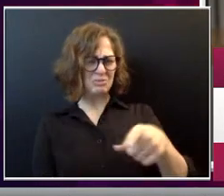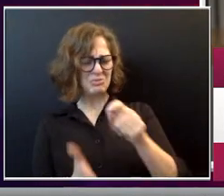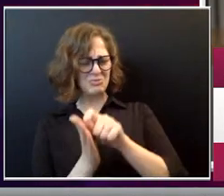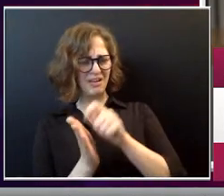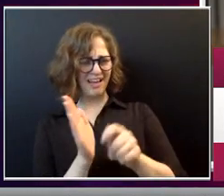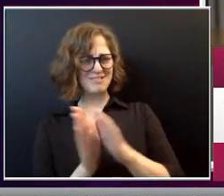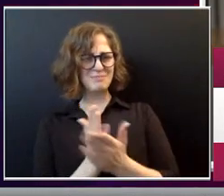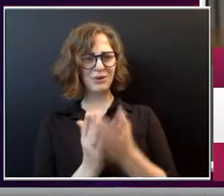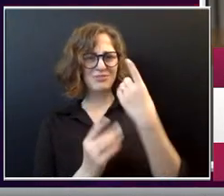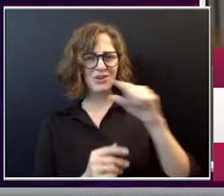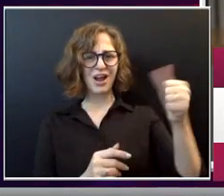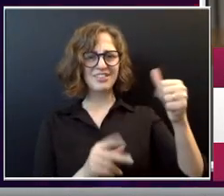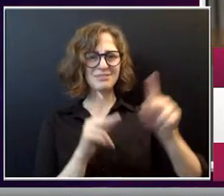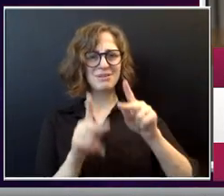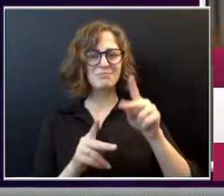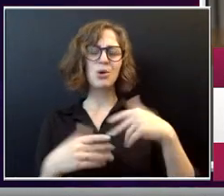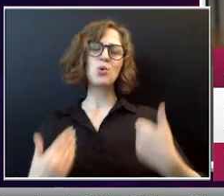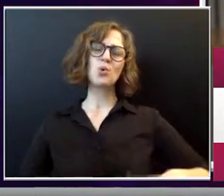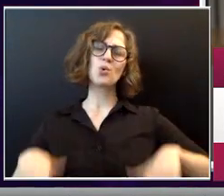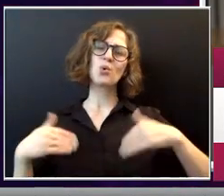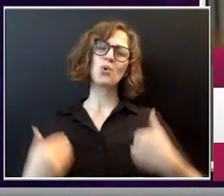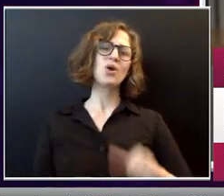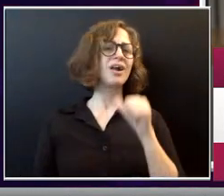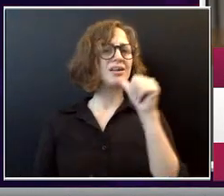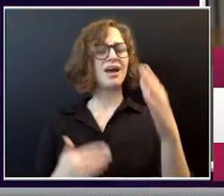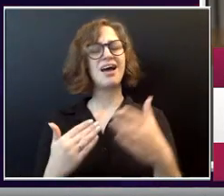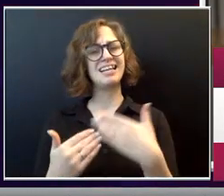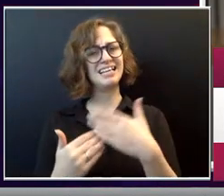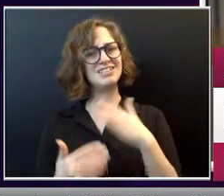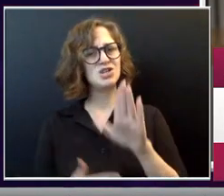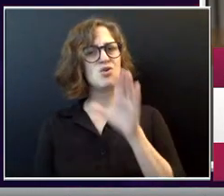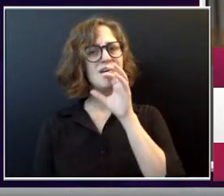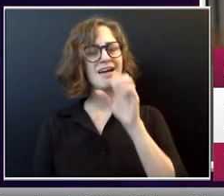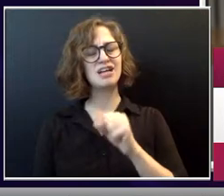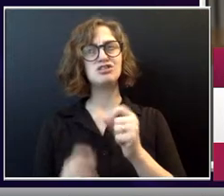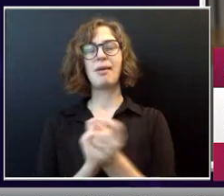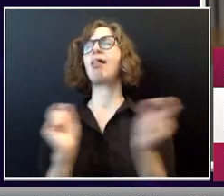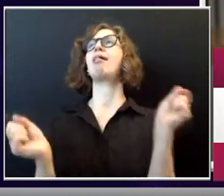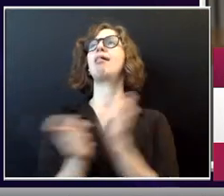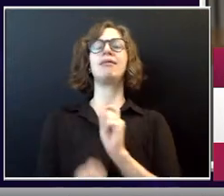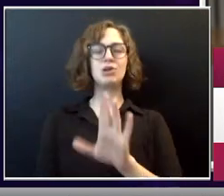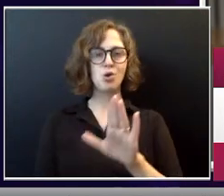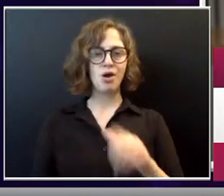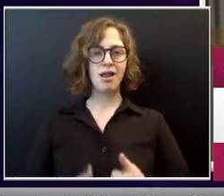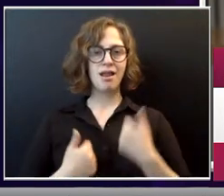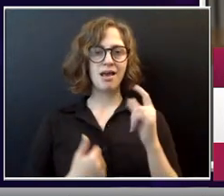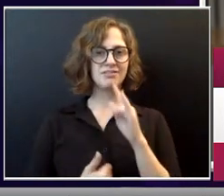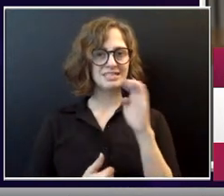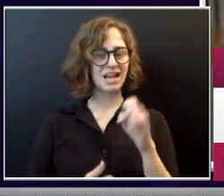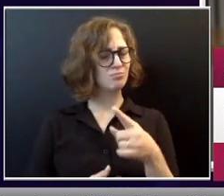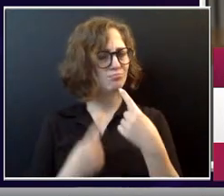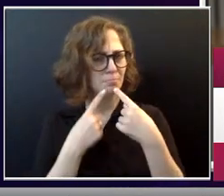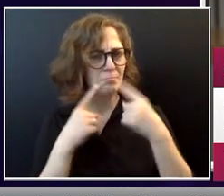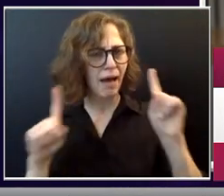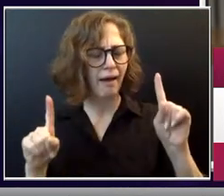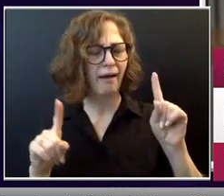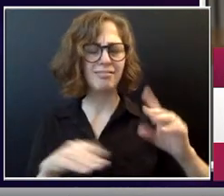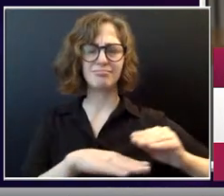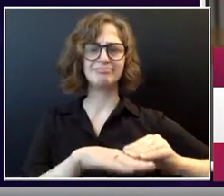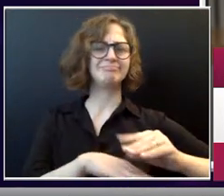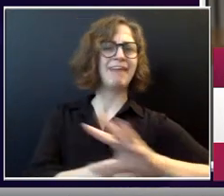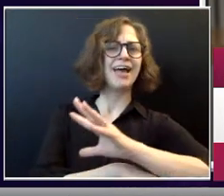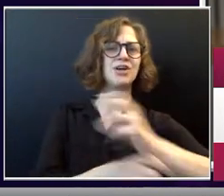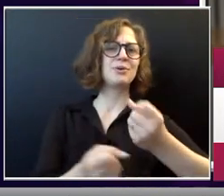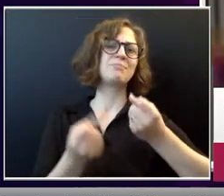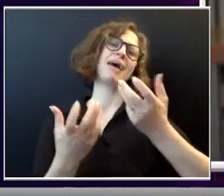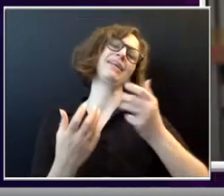it's not easy at your age to make a radical change in your lifestyle, and you did it. And you're an inspiration to other patients, and